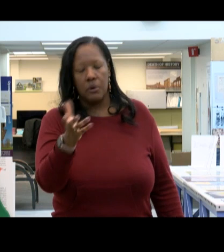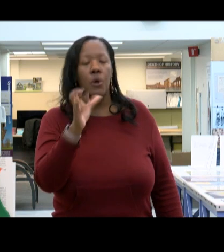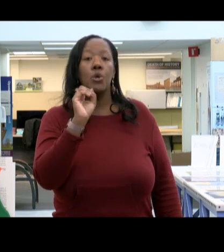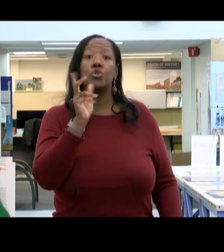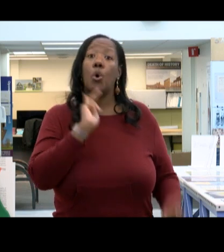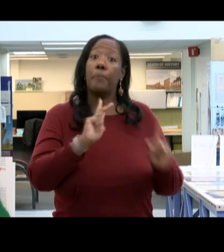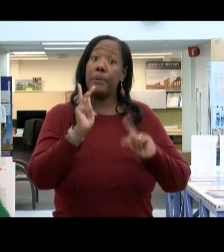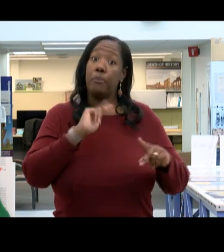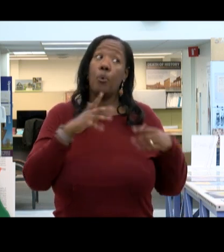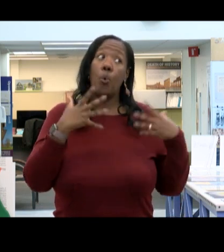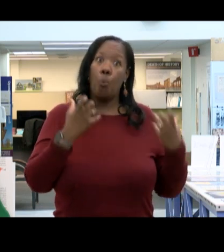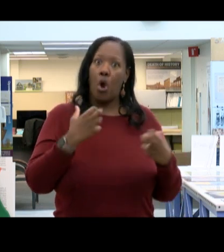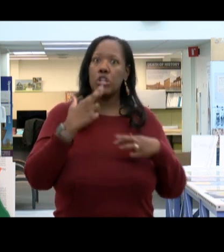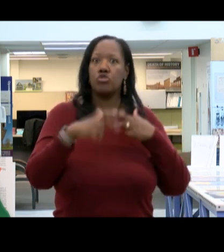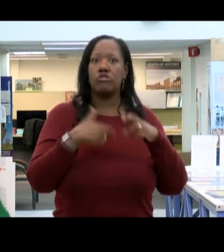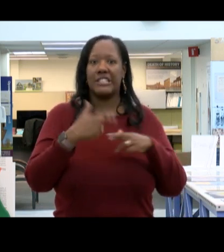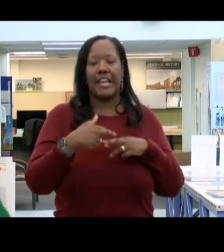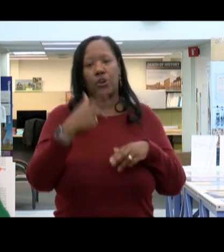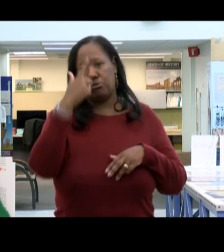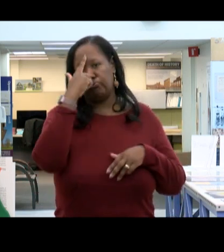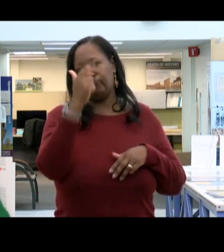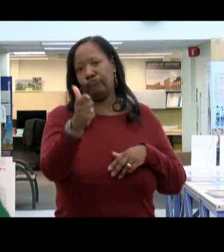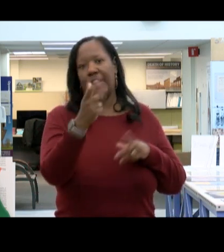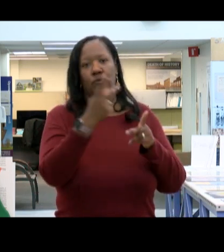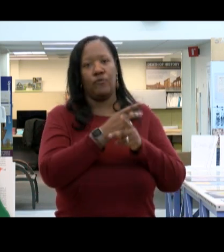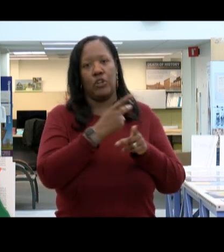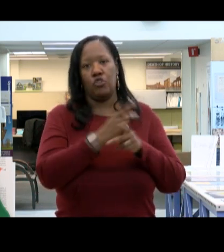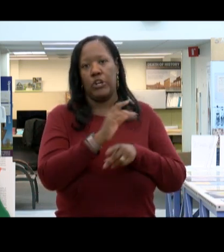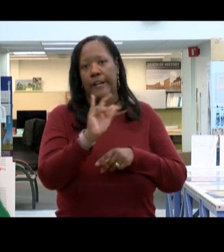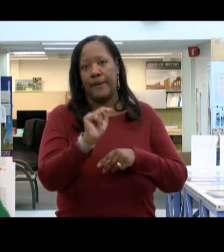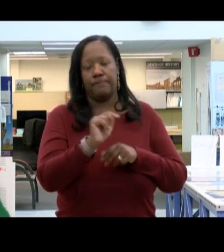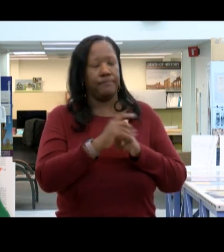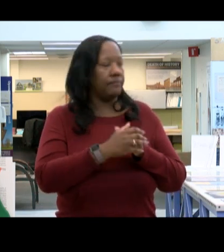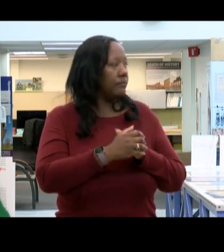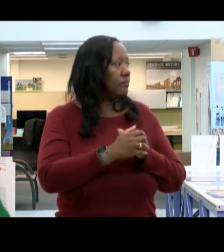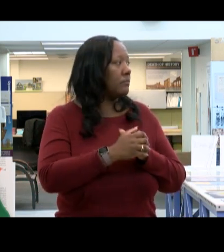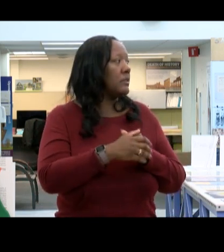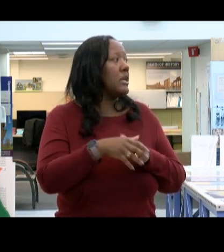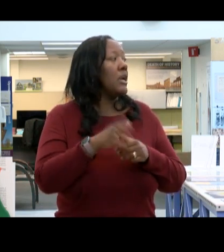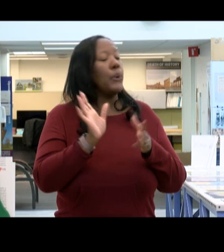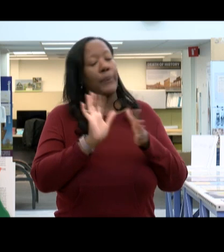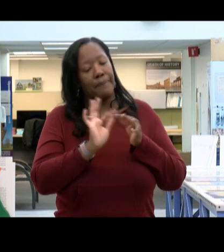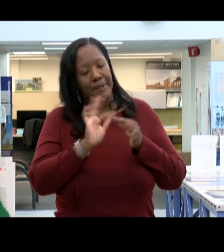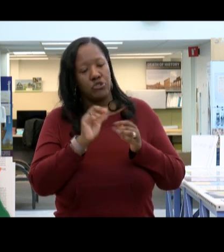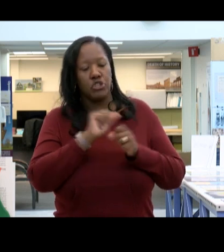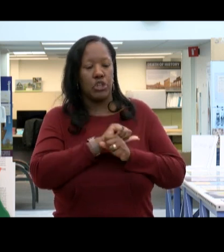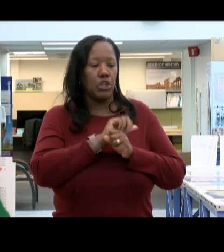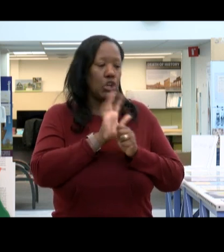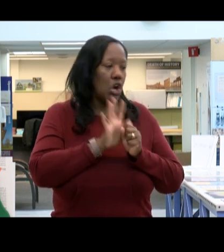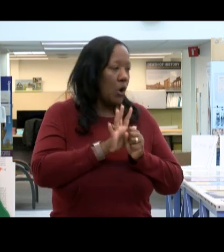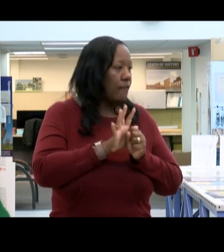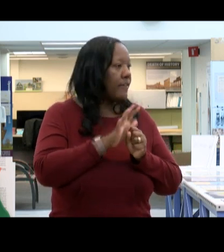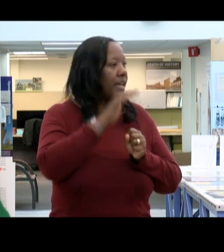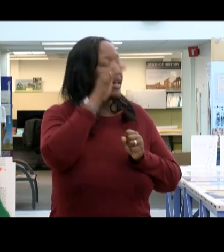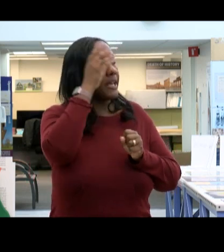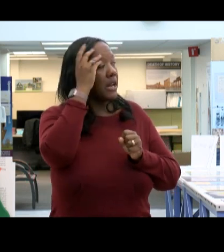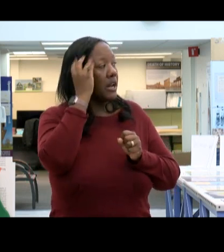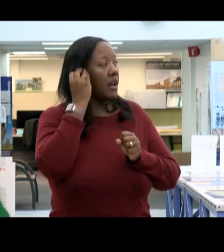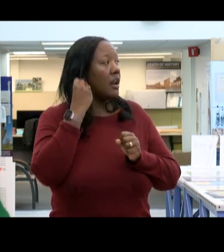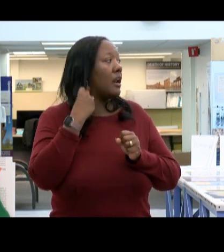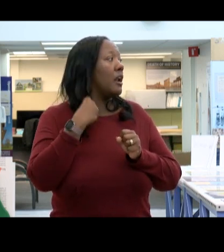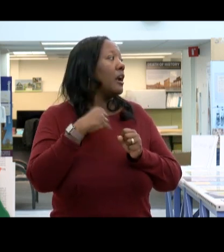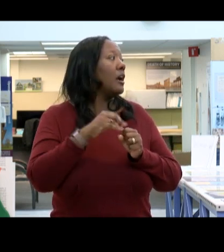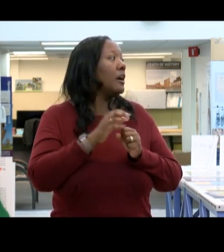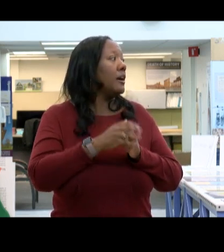have to figure that out. You mentioned earlier, pre-COVID, the whole supply chain for